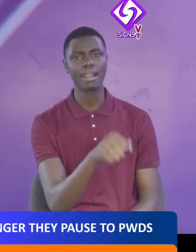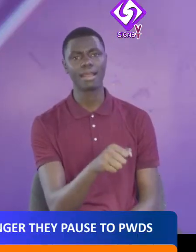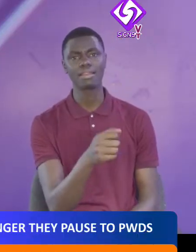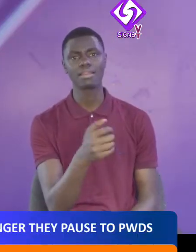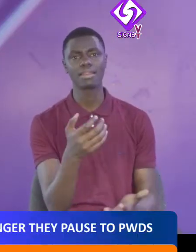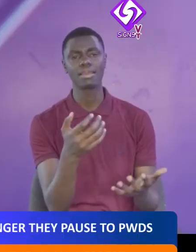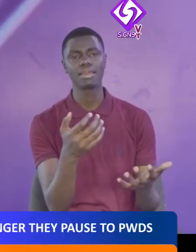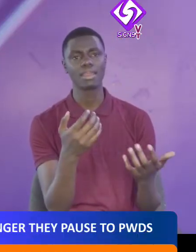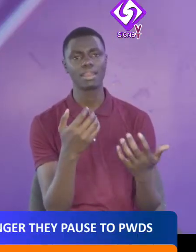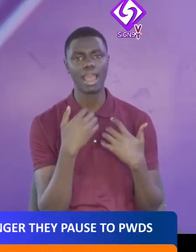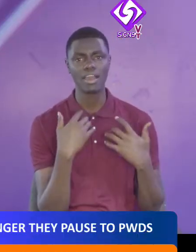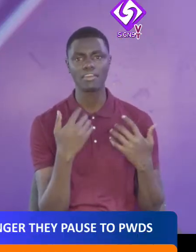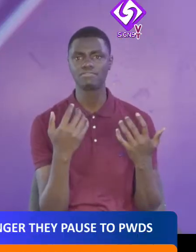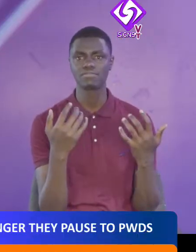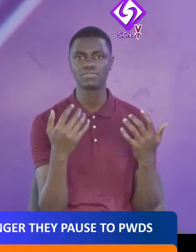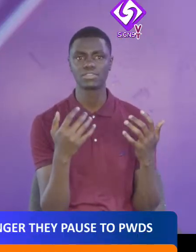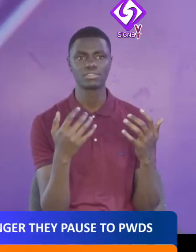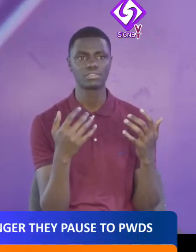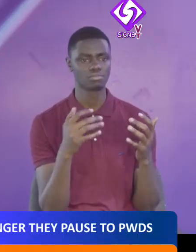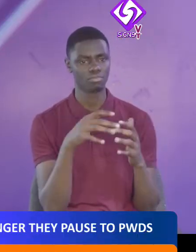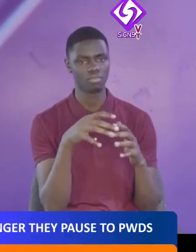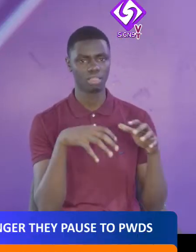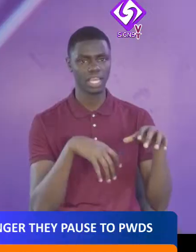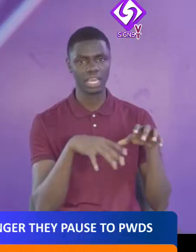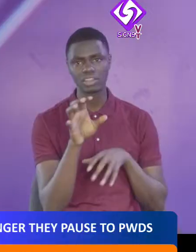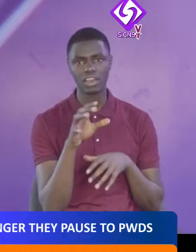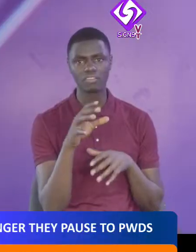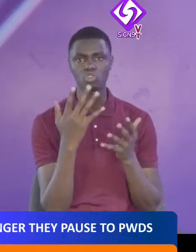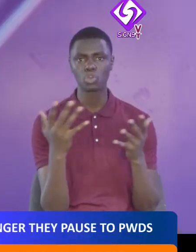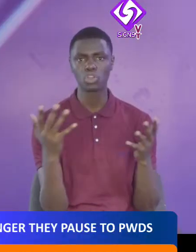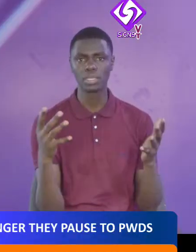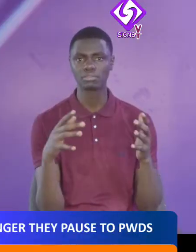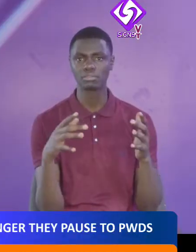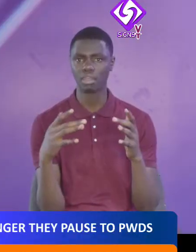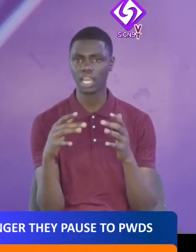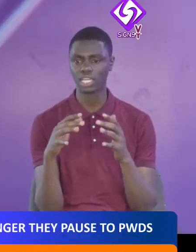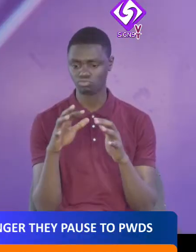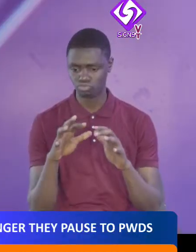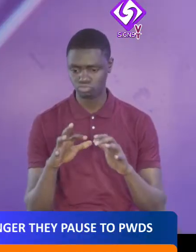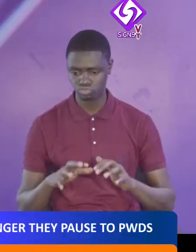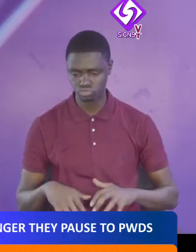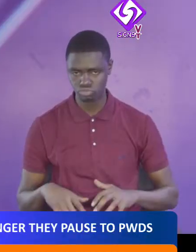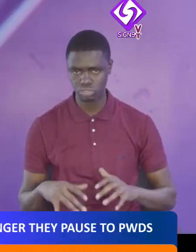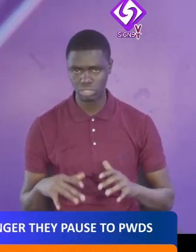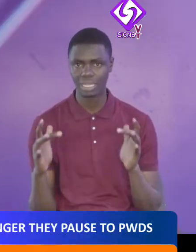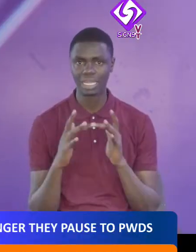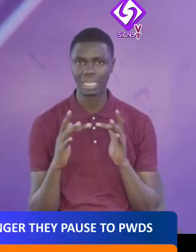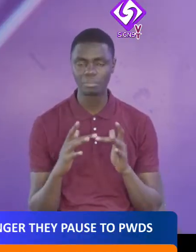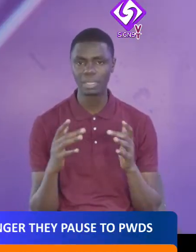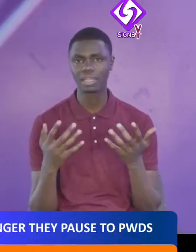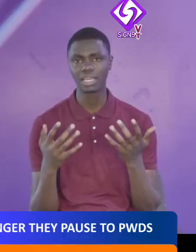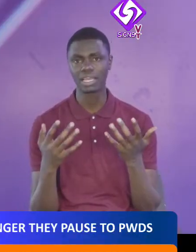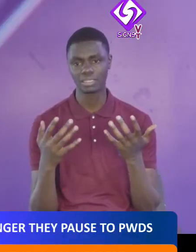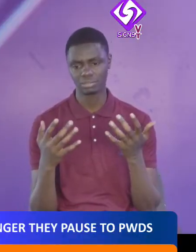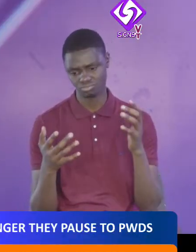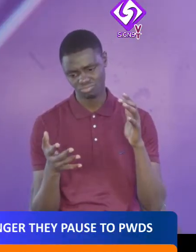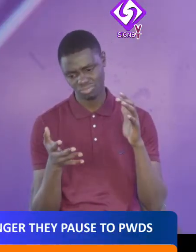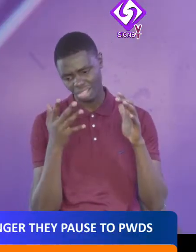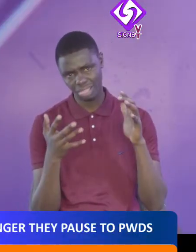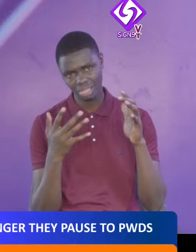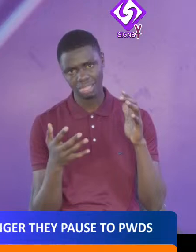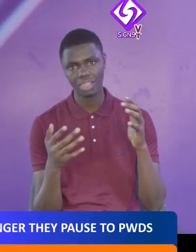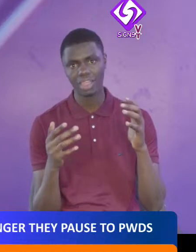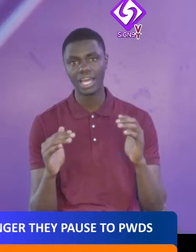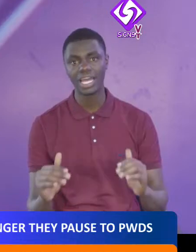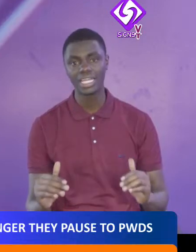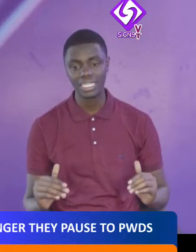write emails, will be able to help them draft documents. And even go through huge chunks of documents. Exactly. Yeah. And the more advanced